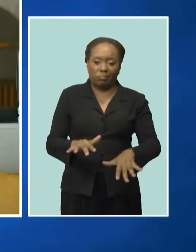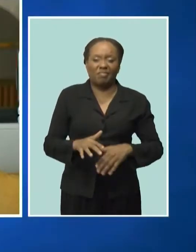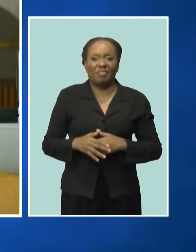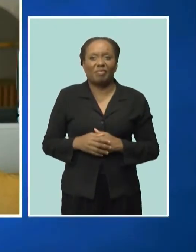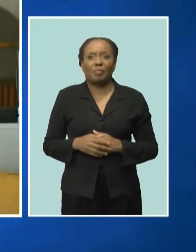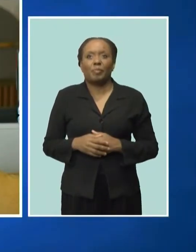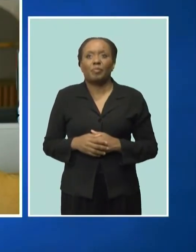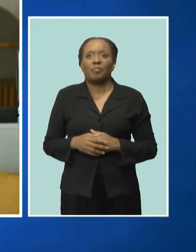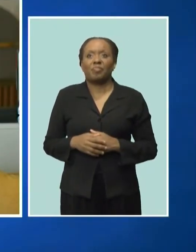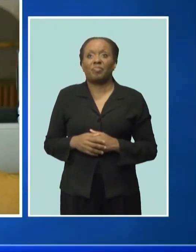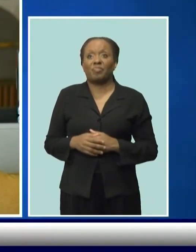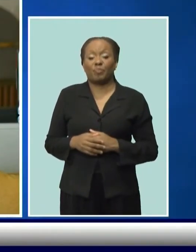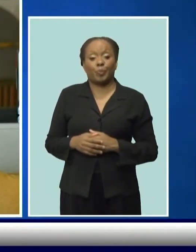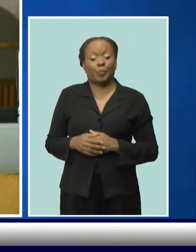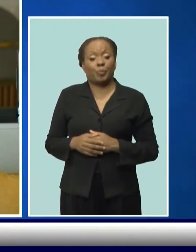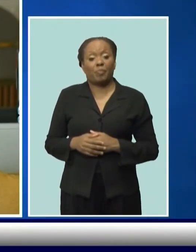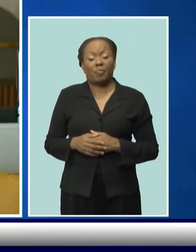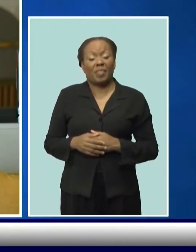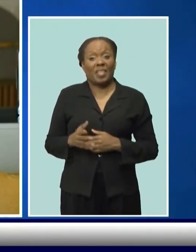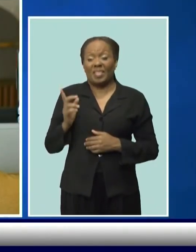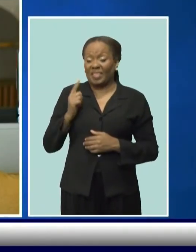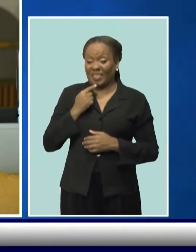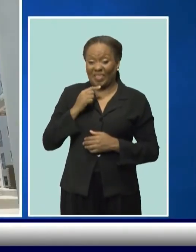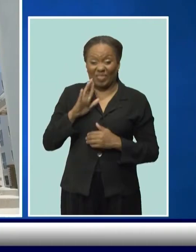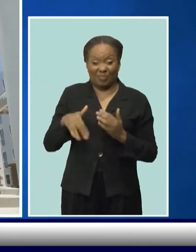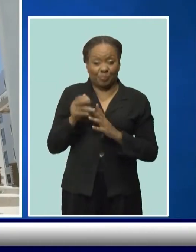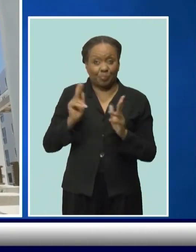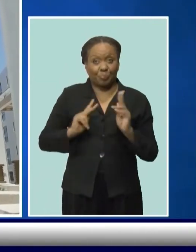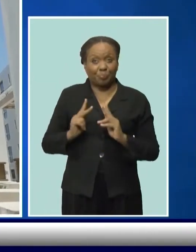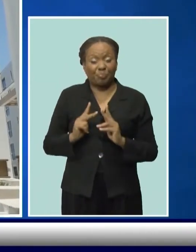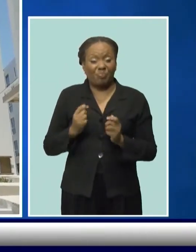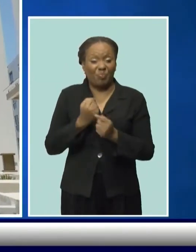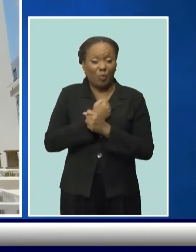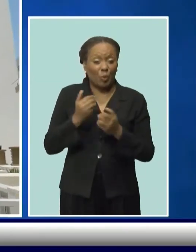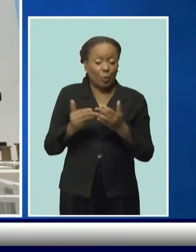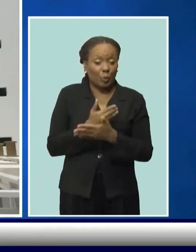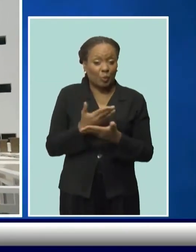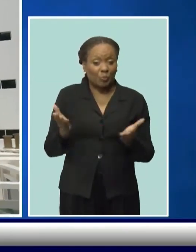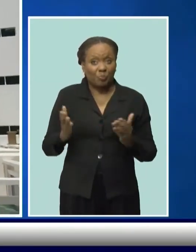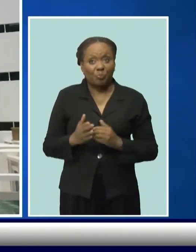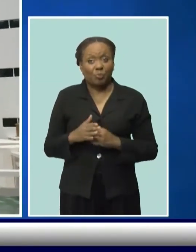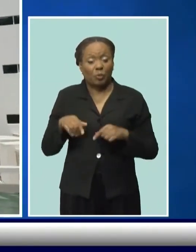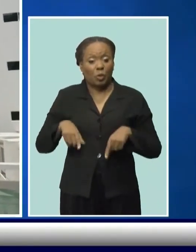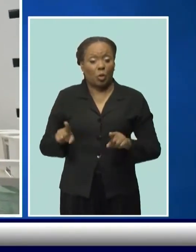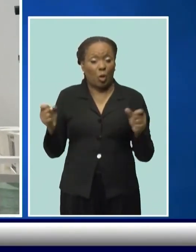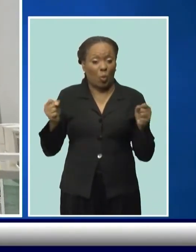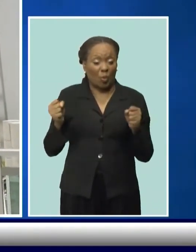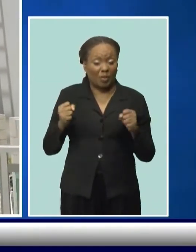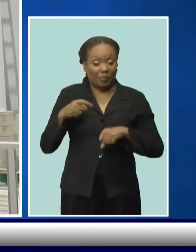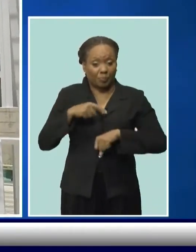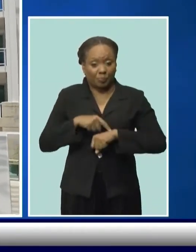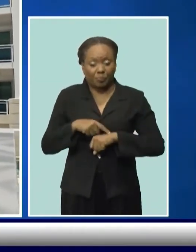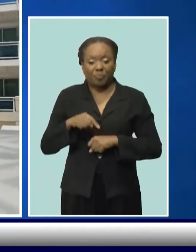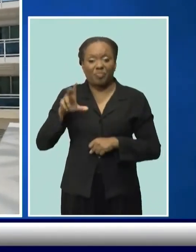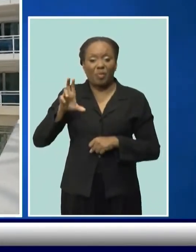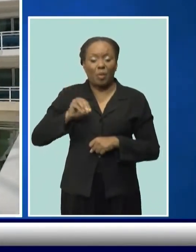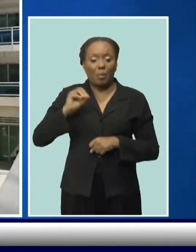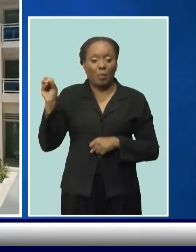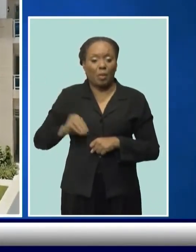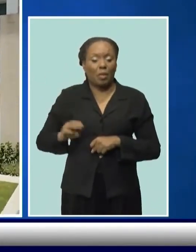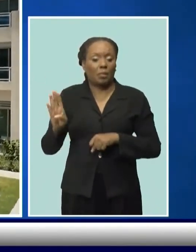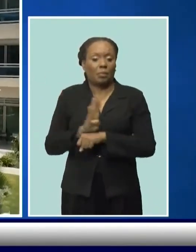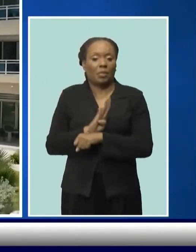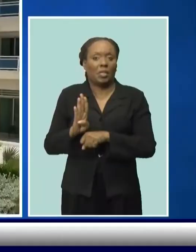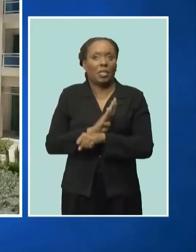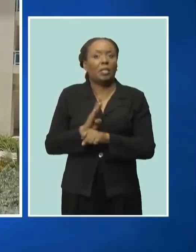resort official says everyone loves new things, and through the winter, 30% of business was from Barbadians, and it augurs well for the